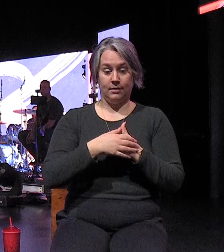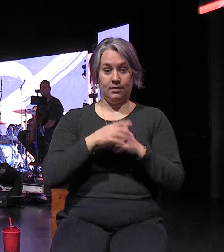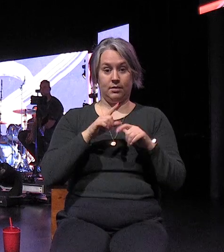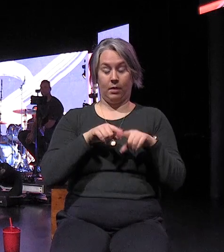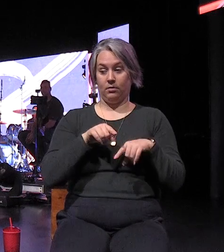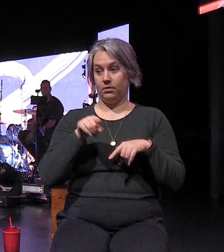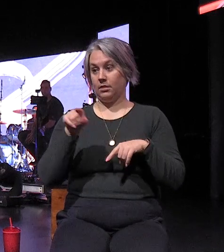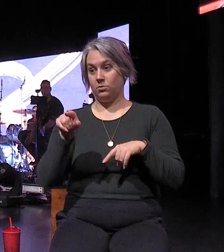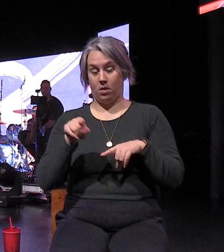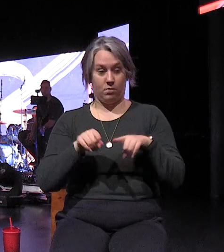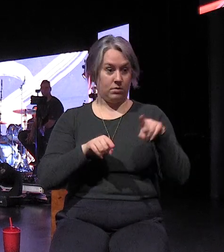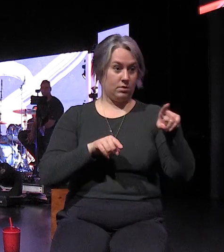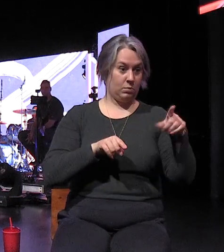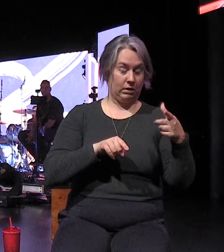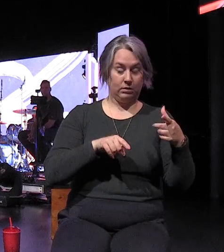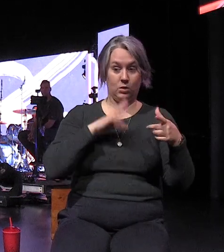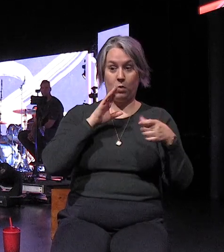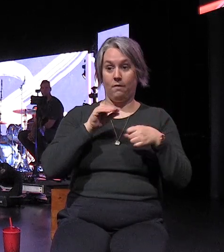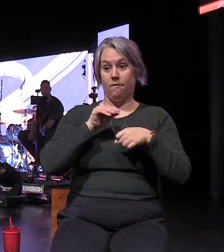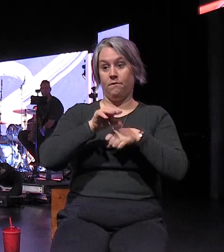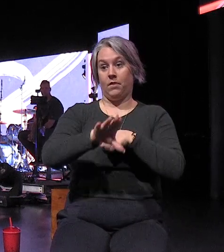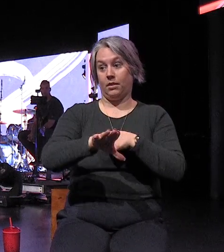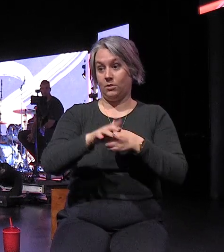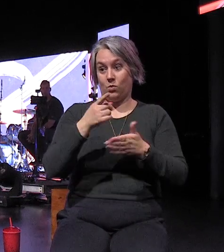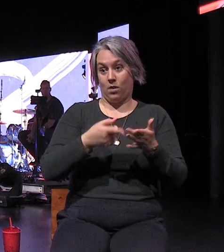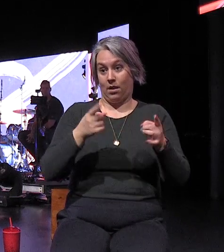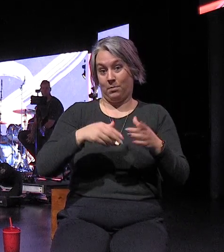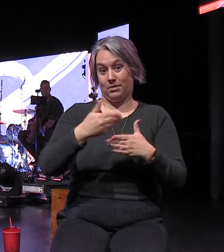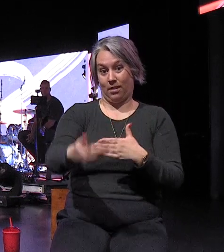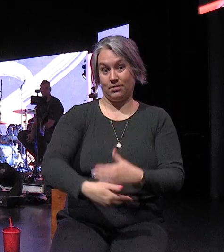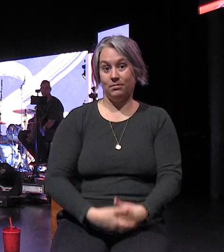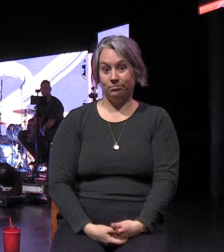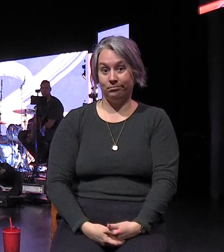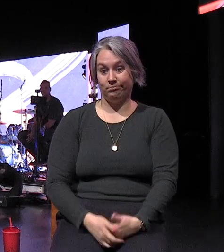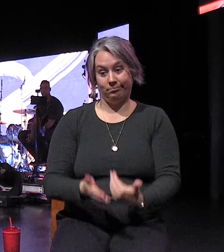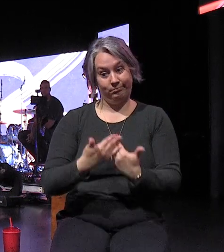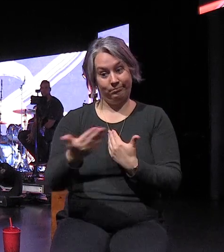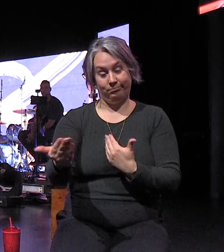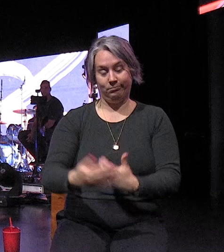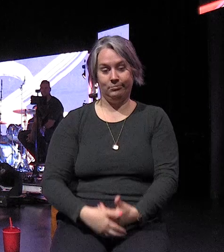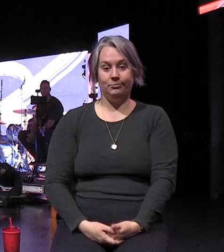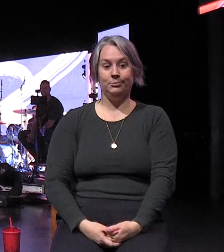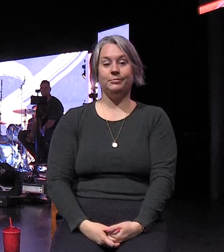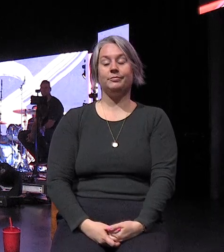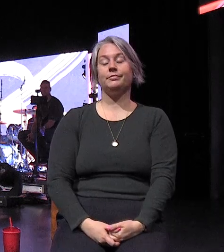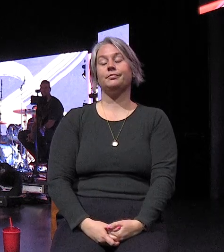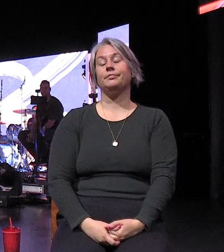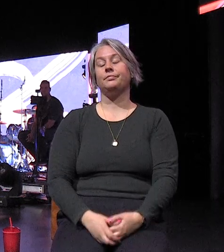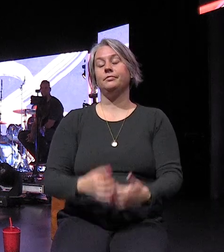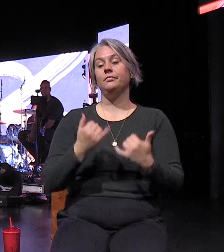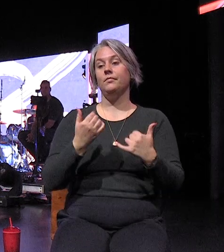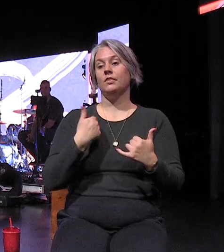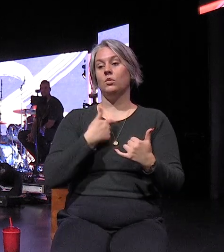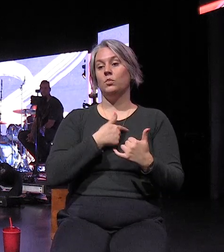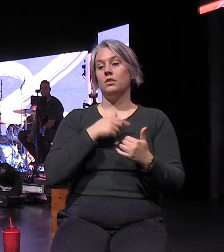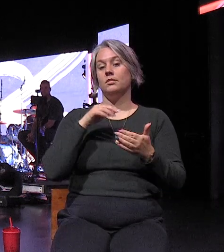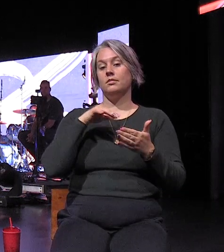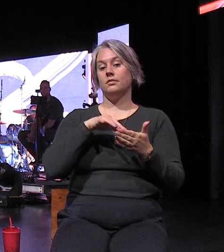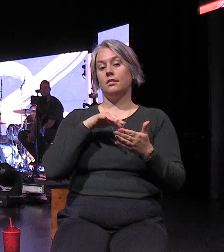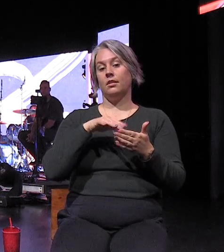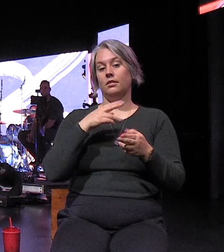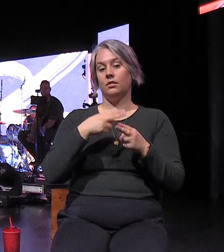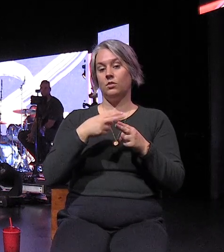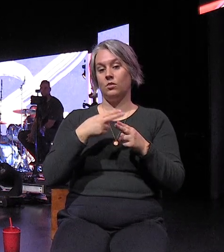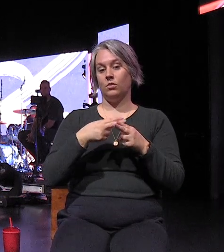turn, will affect the direction of our life and the rest of our life. And so we're looking right now at this, what we call